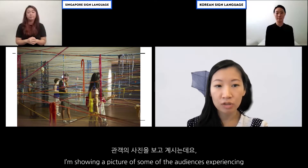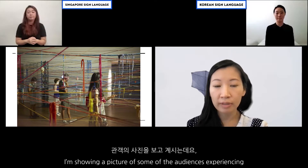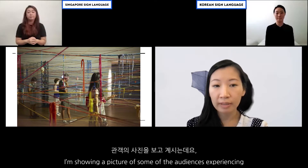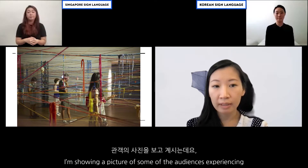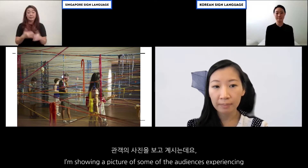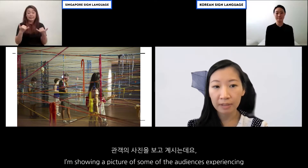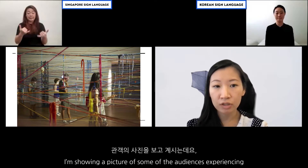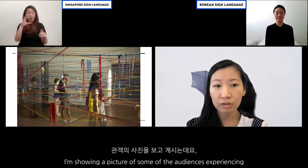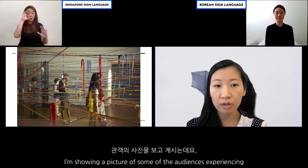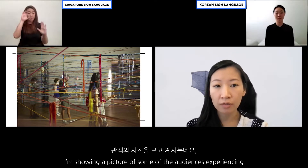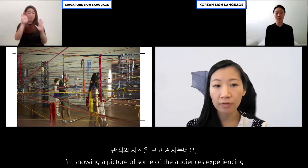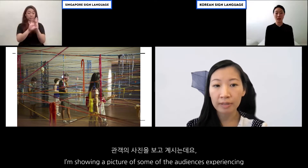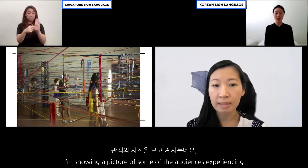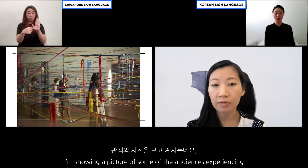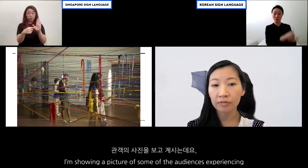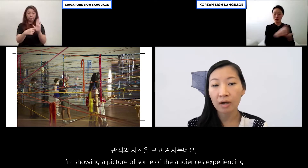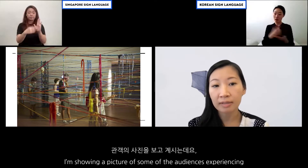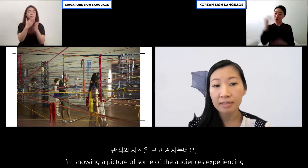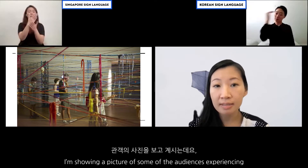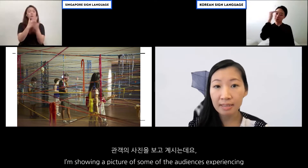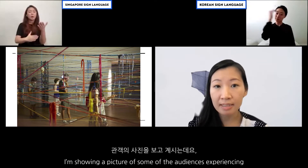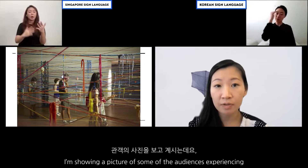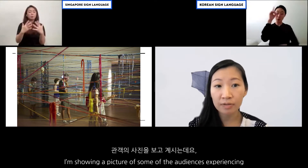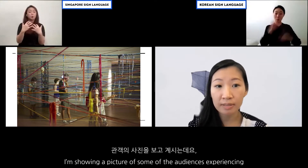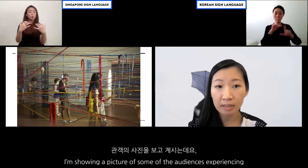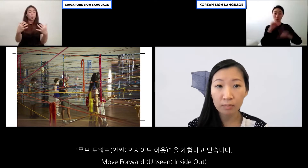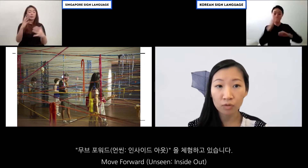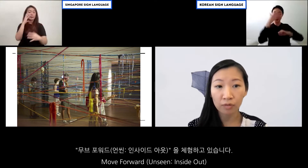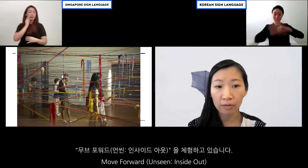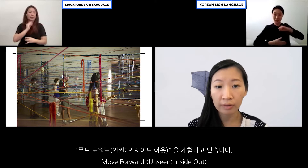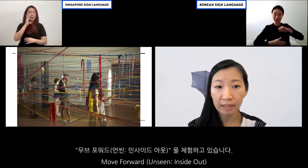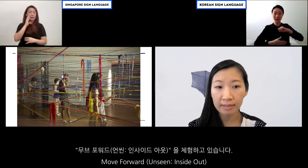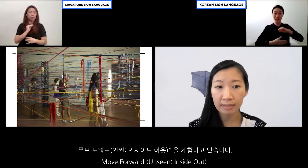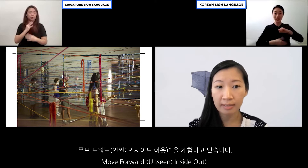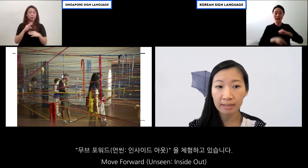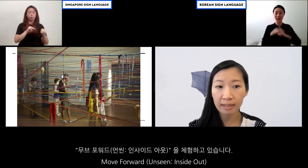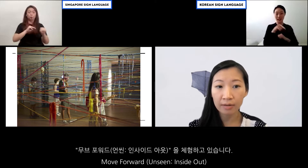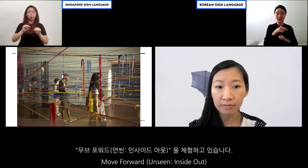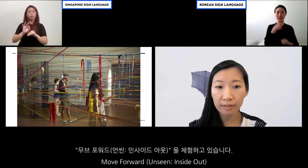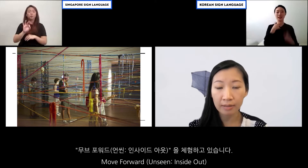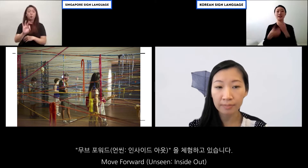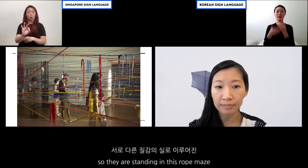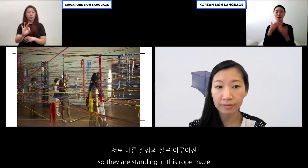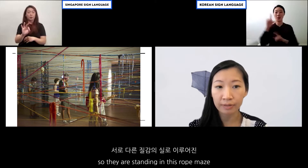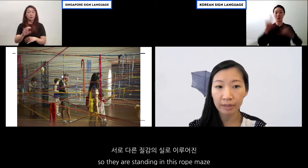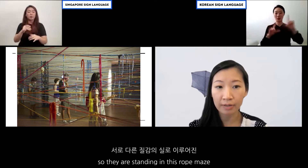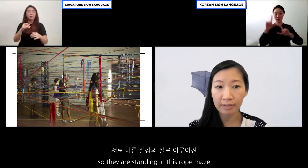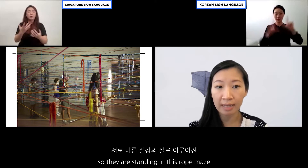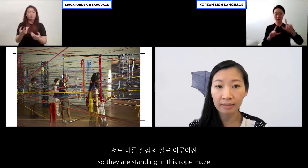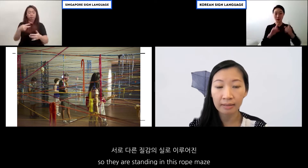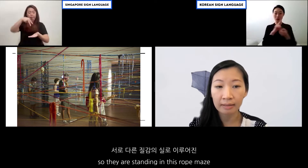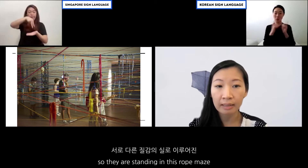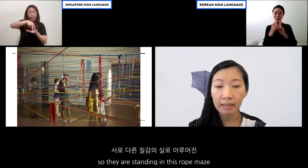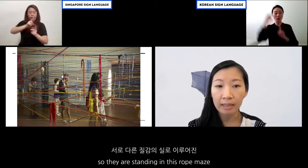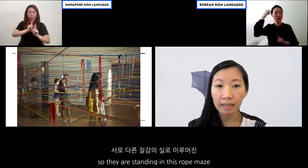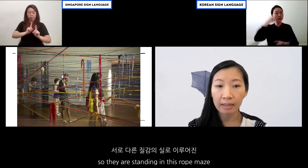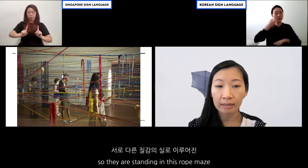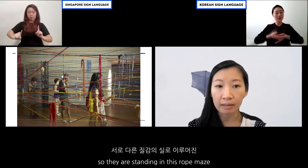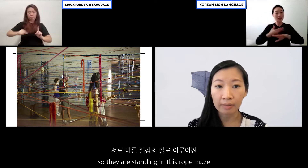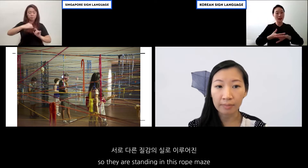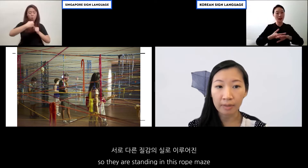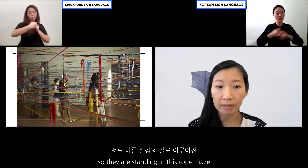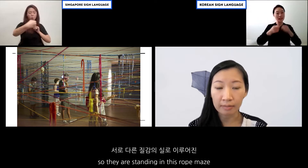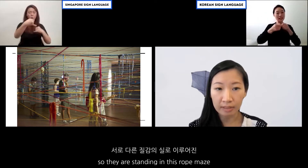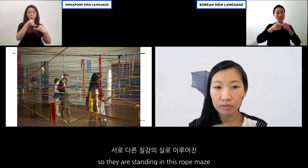I'm showing a picture of some of the audiences experiencing Move Forward, Unseen Inside Out. So they are standing